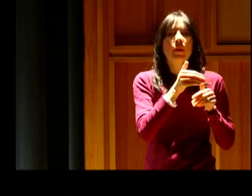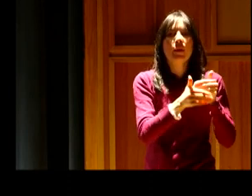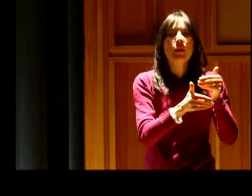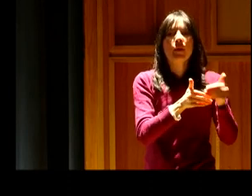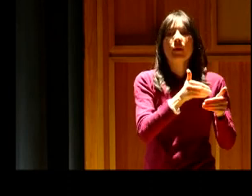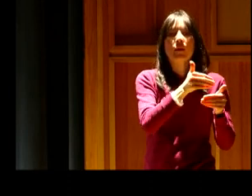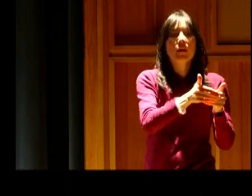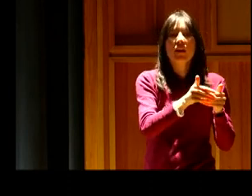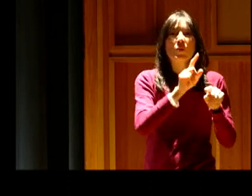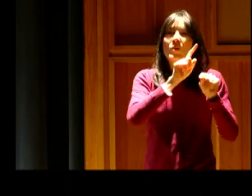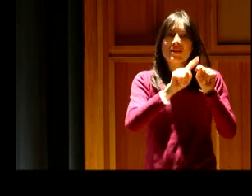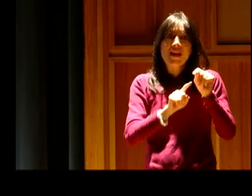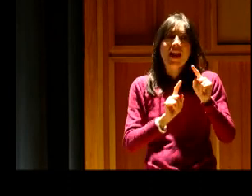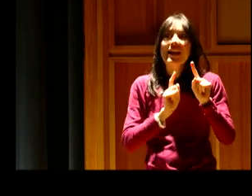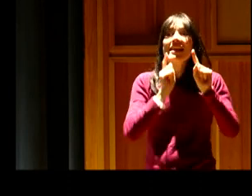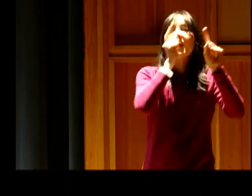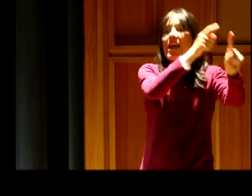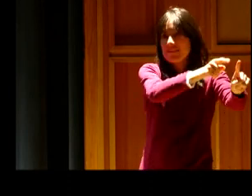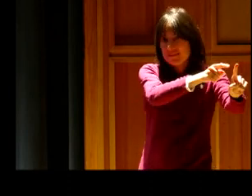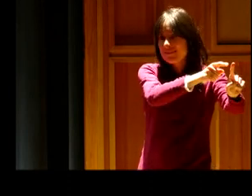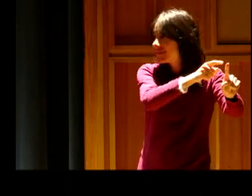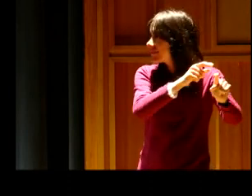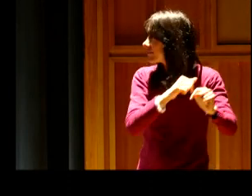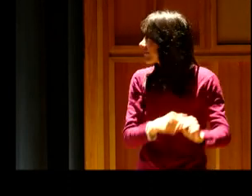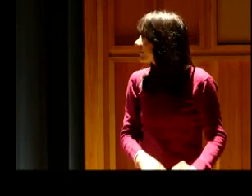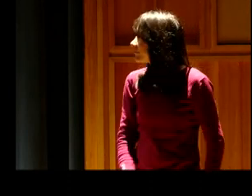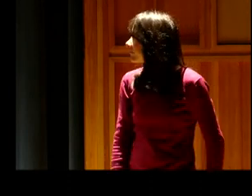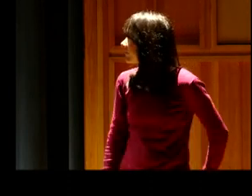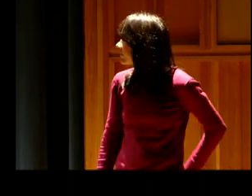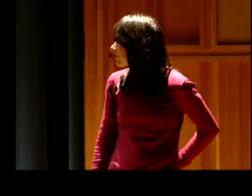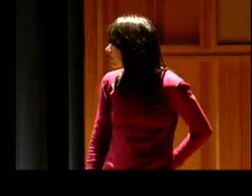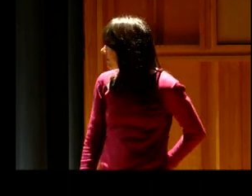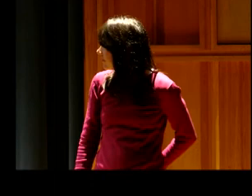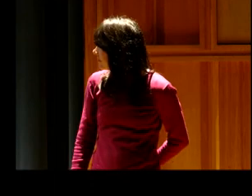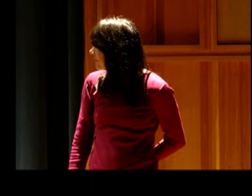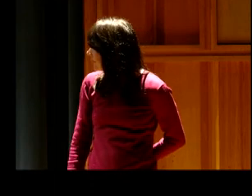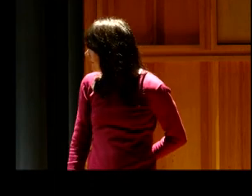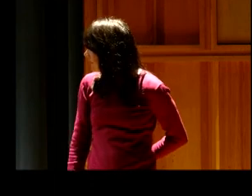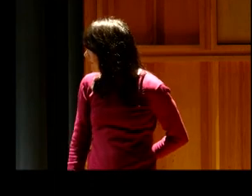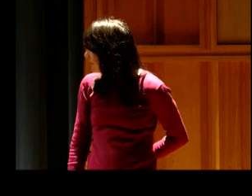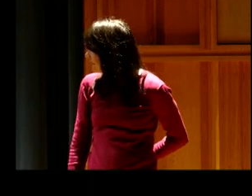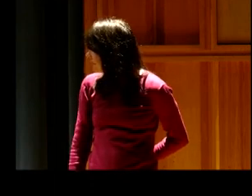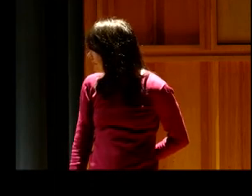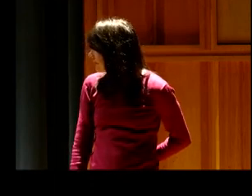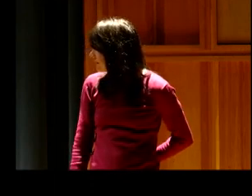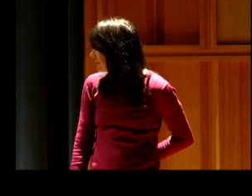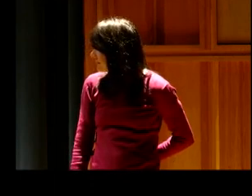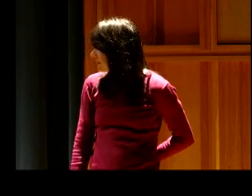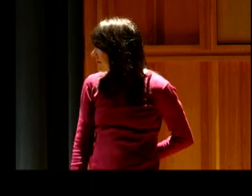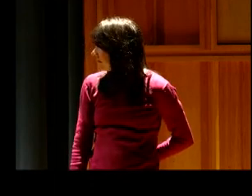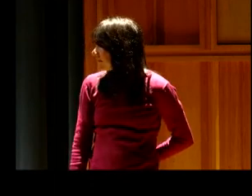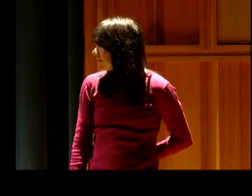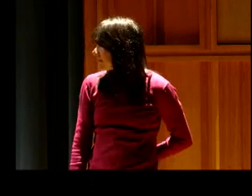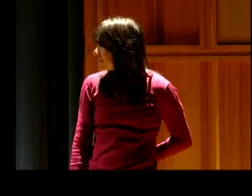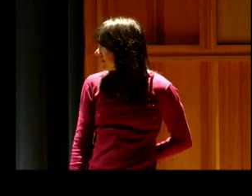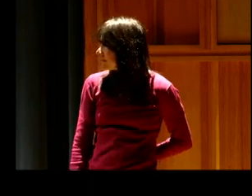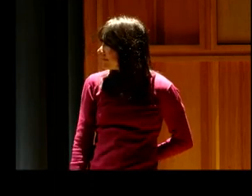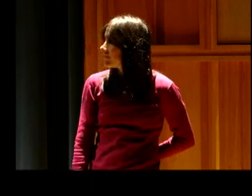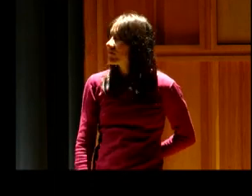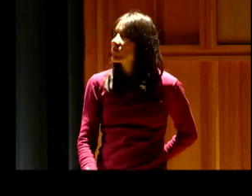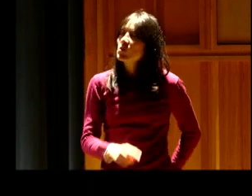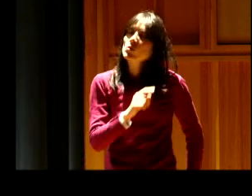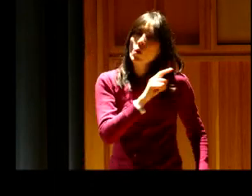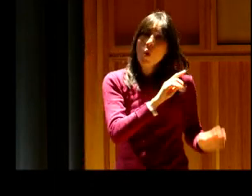way over through it. So we've got to be thinking about this bridge from where we are